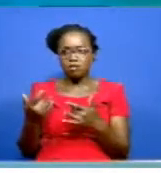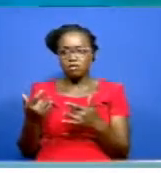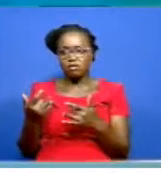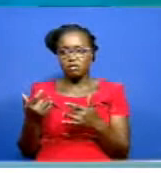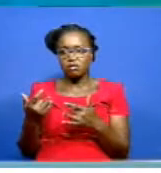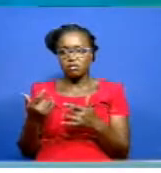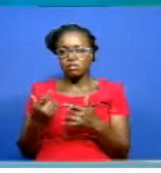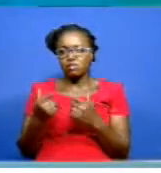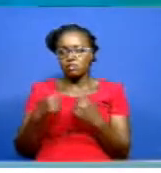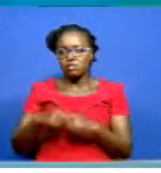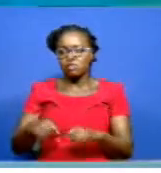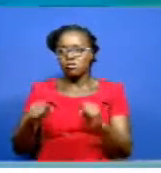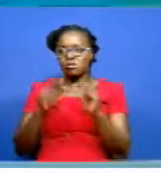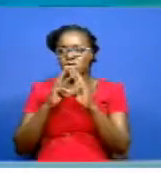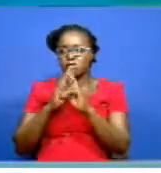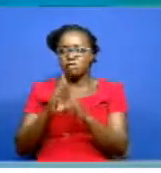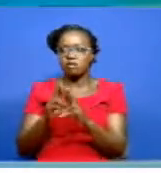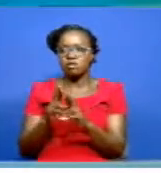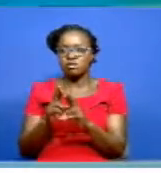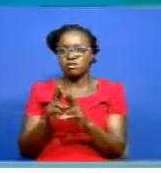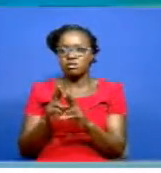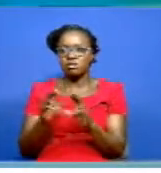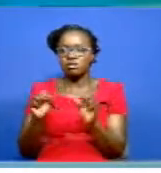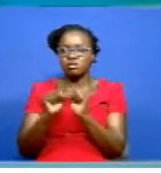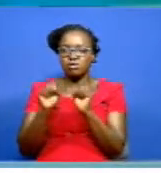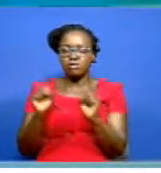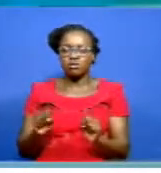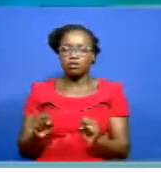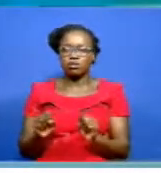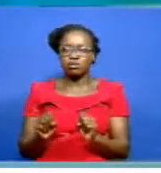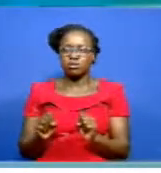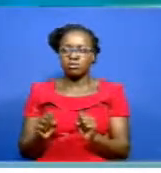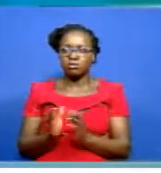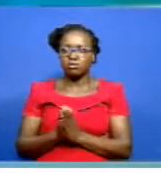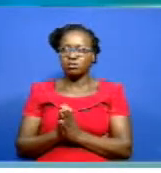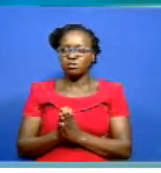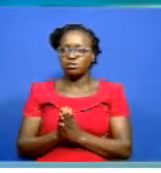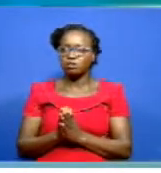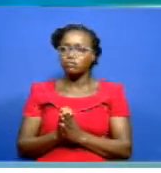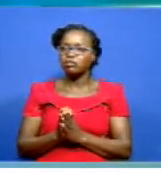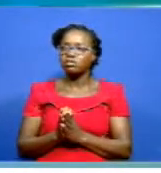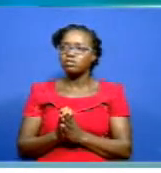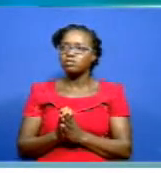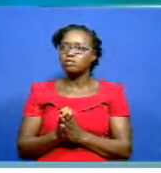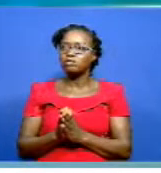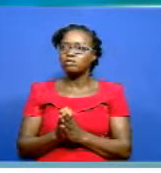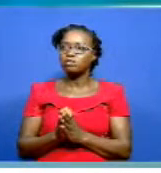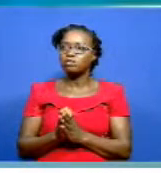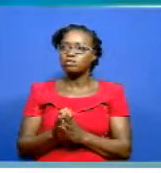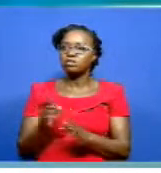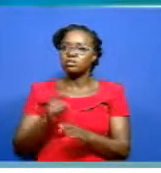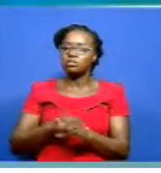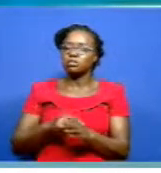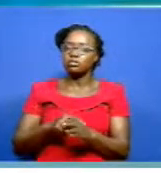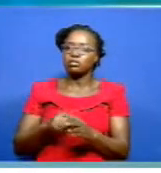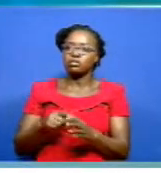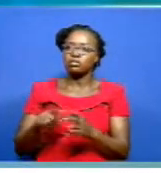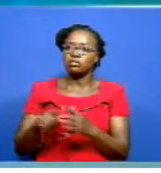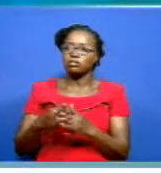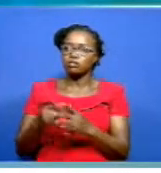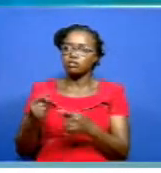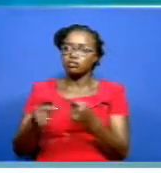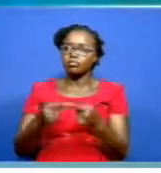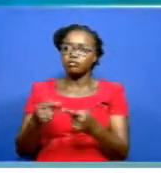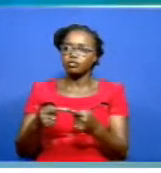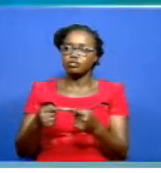able to report that in the system. We currently, when we're rolling out this vaccine process, we have